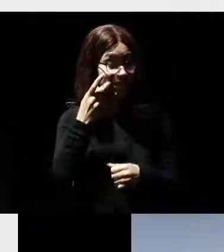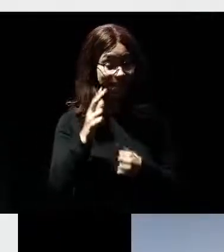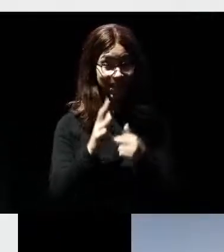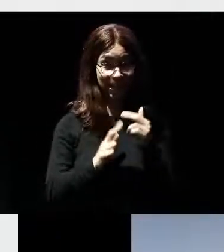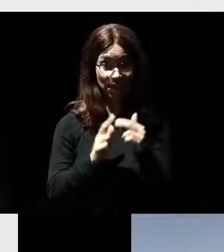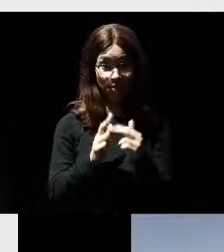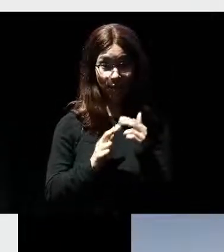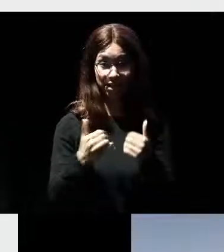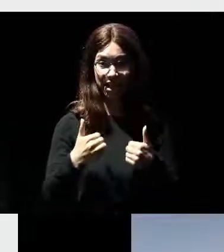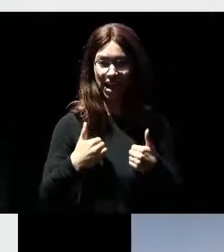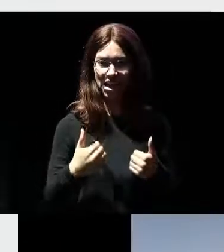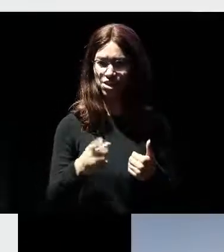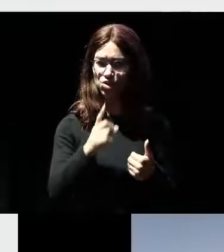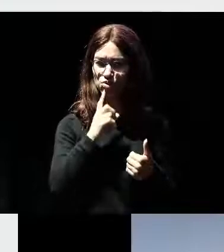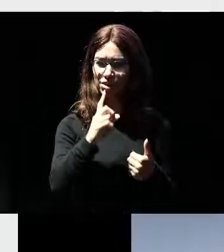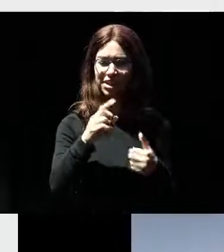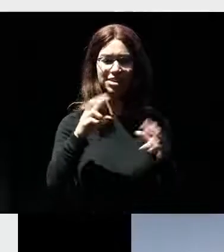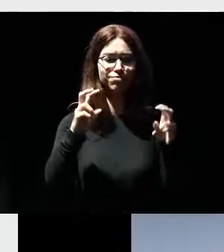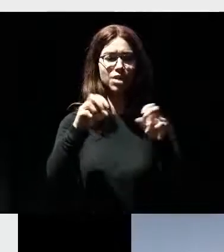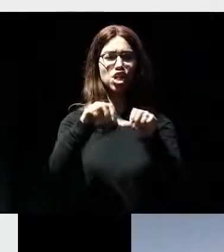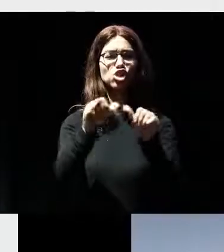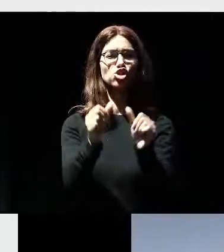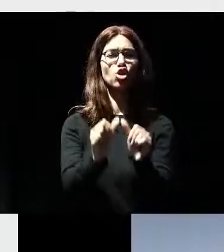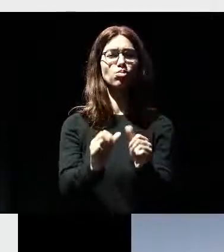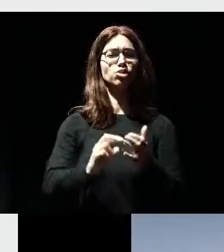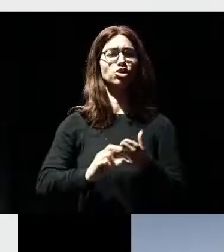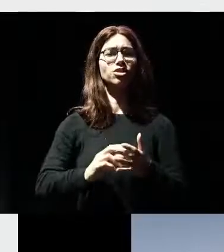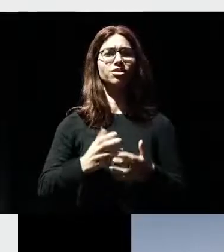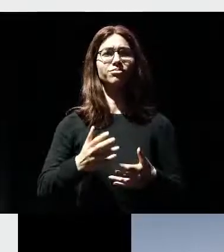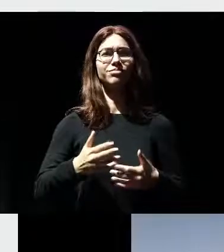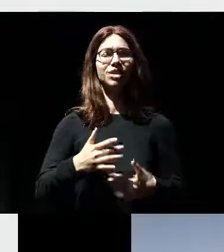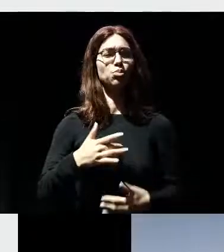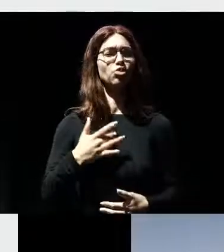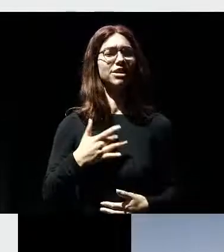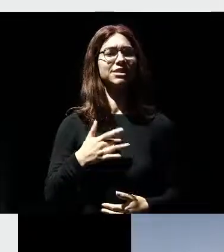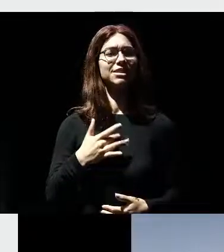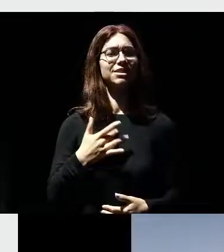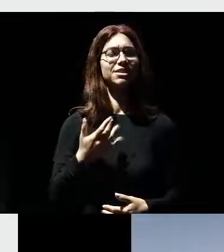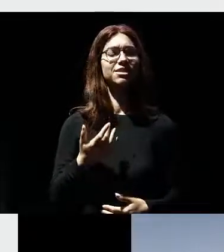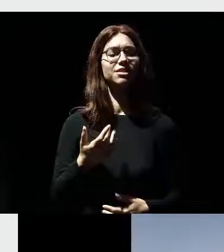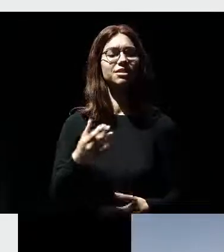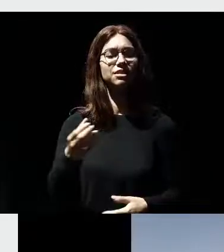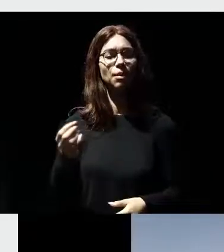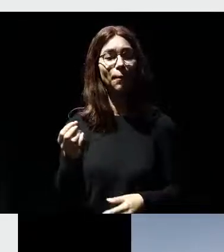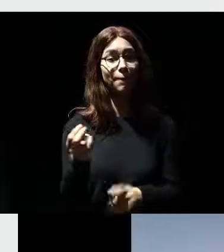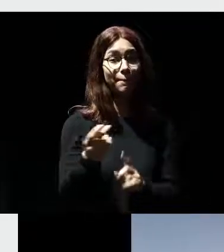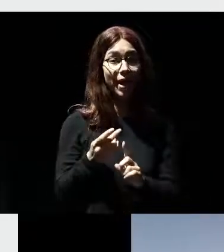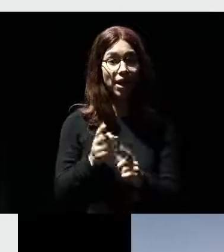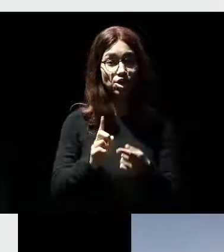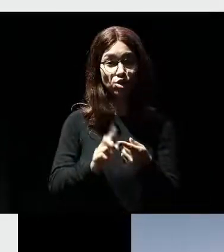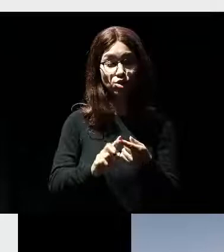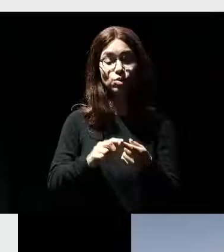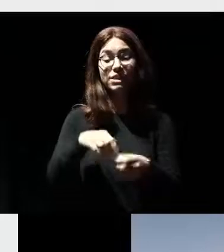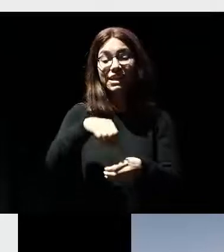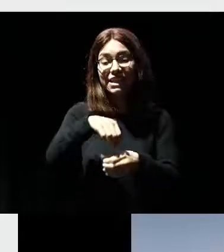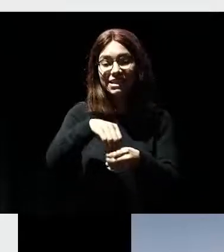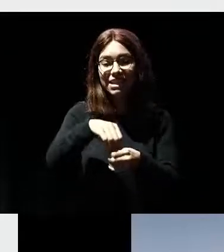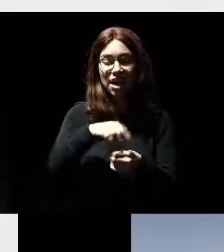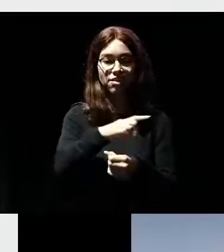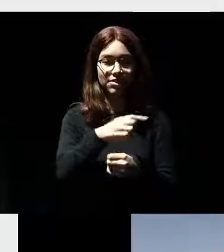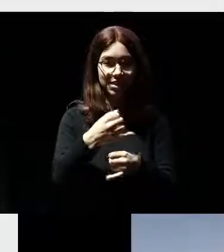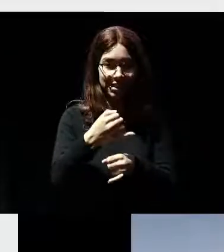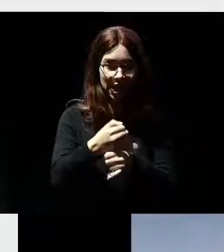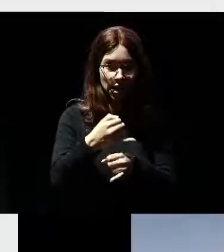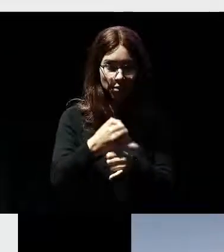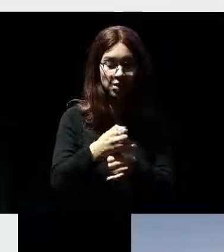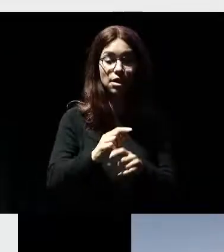also has this quite sculptural presence back to the inner part of the campus, but is